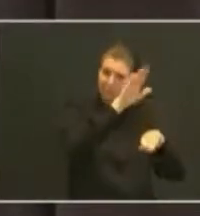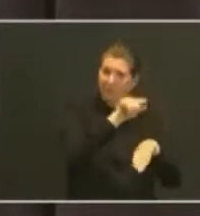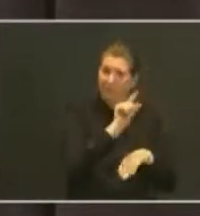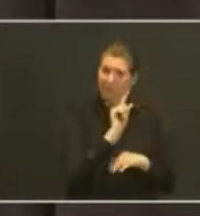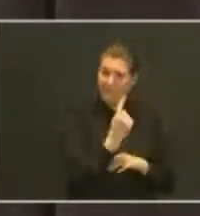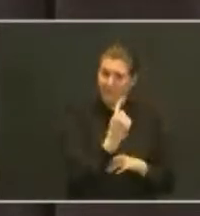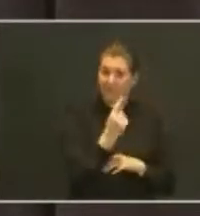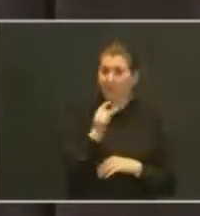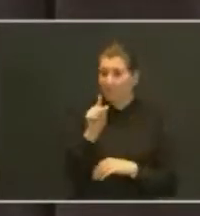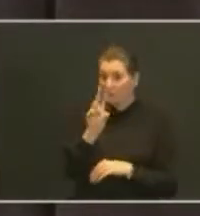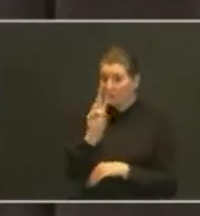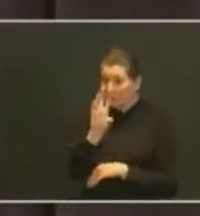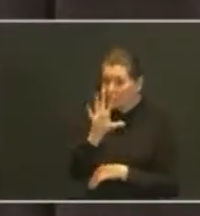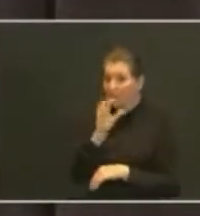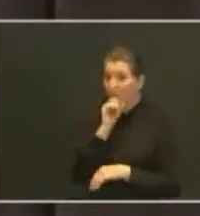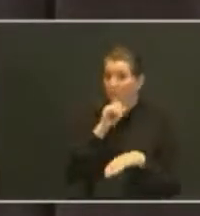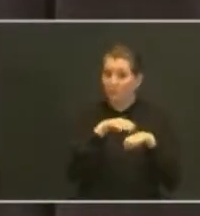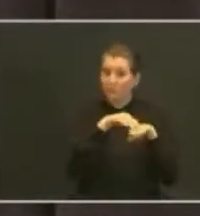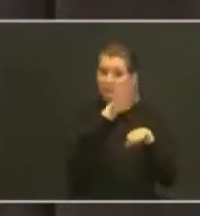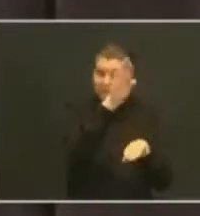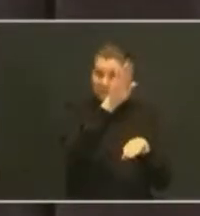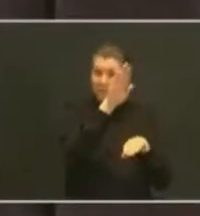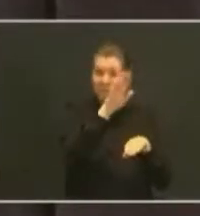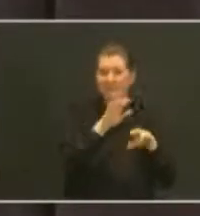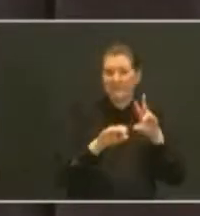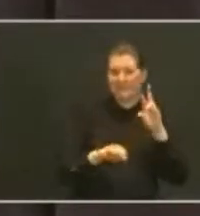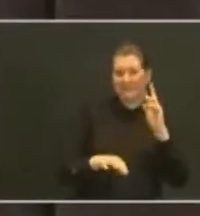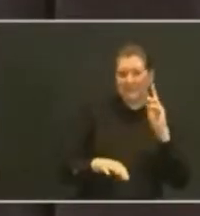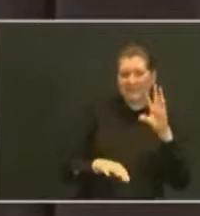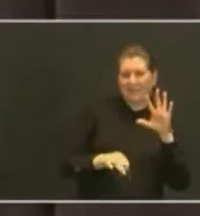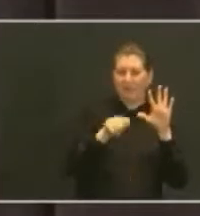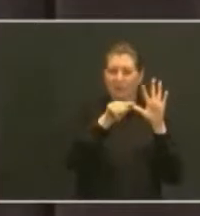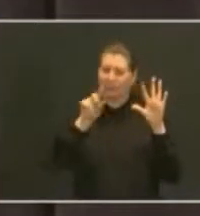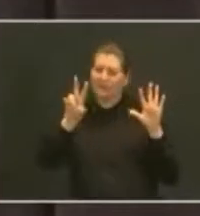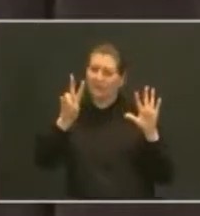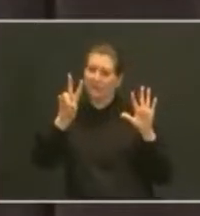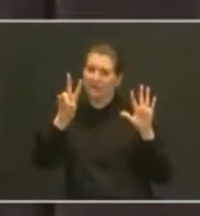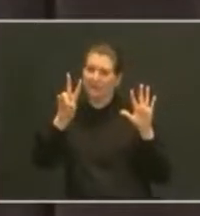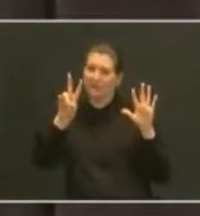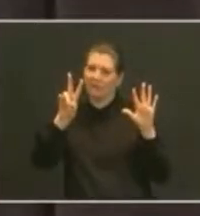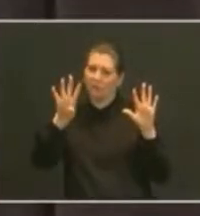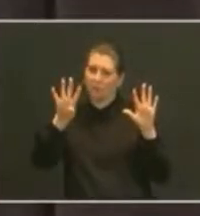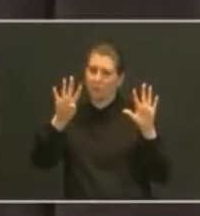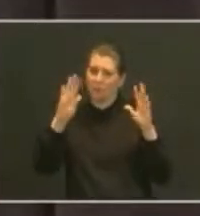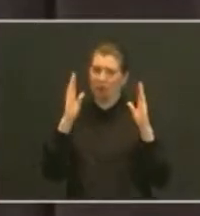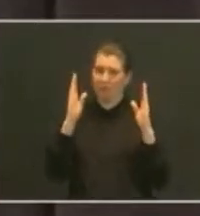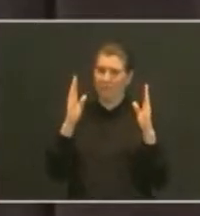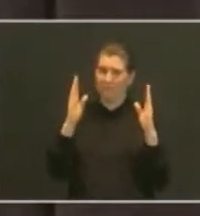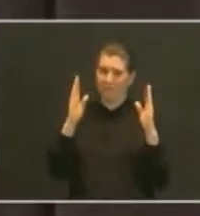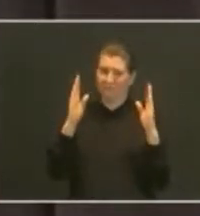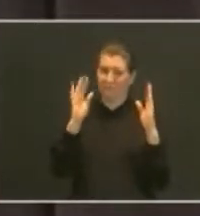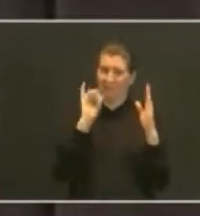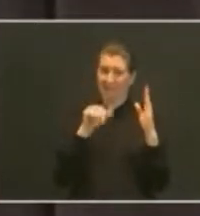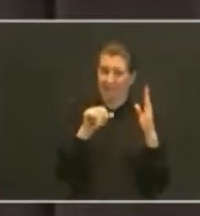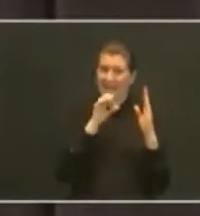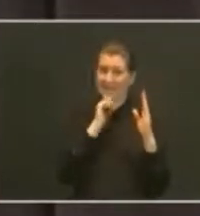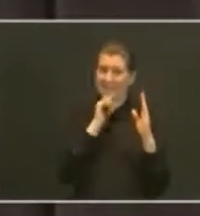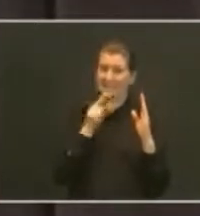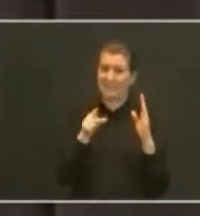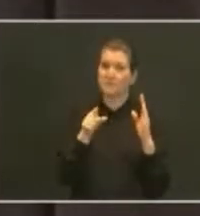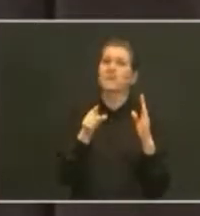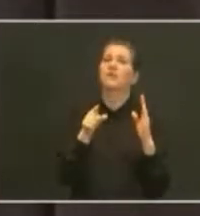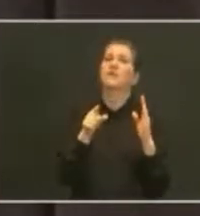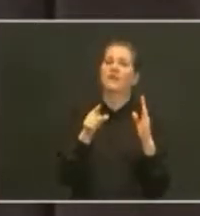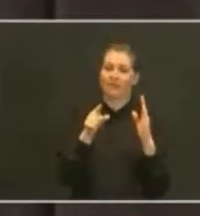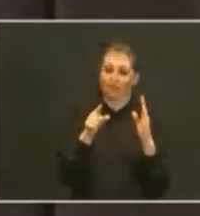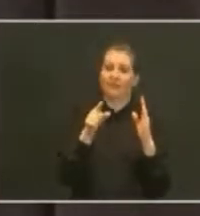to 74 year age bracket, your best bet is trying to register on one of the 2 state-run